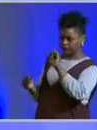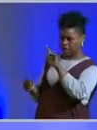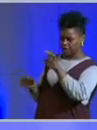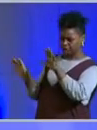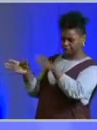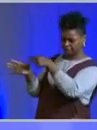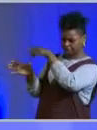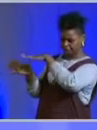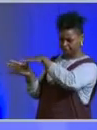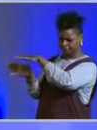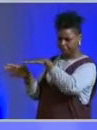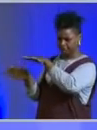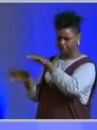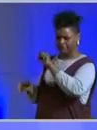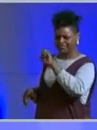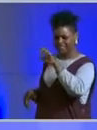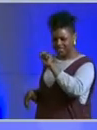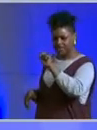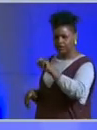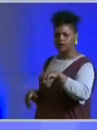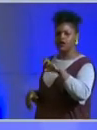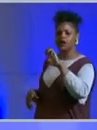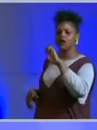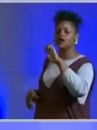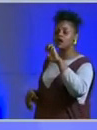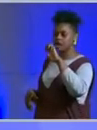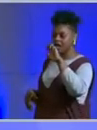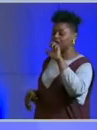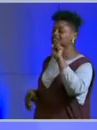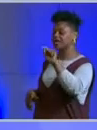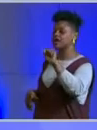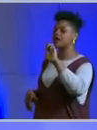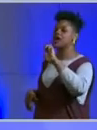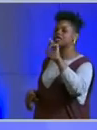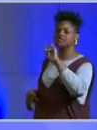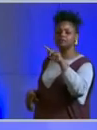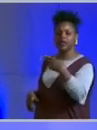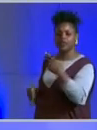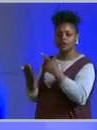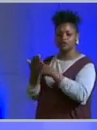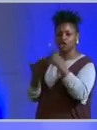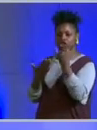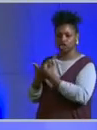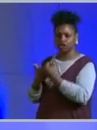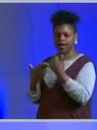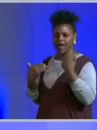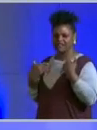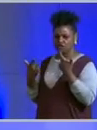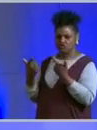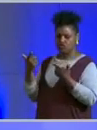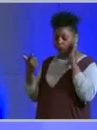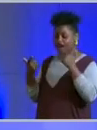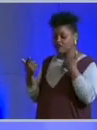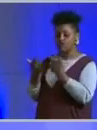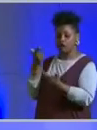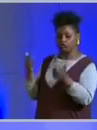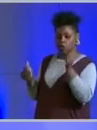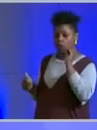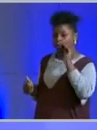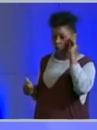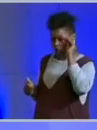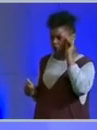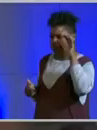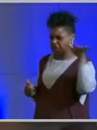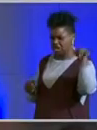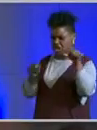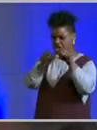Elizabeth's East multifamily project, which is going to have larger size units for many of the larger families that we know need